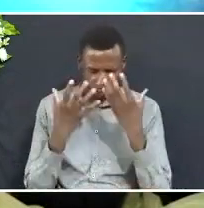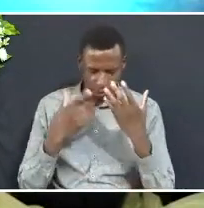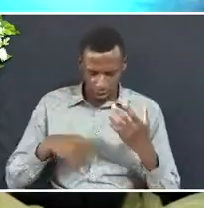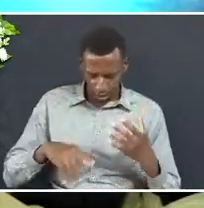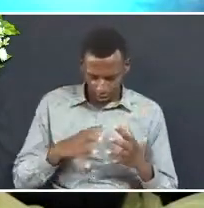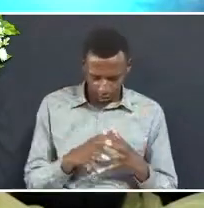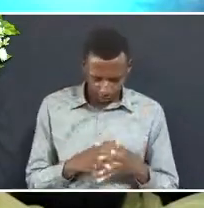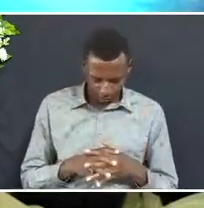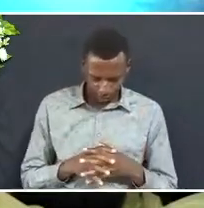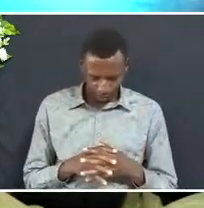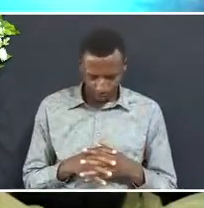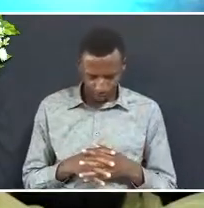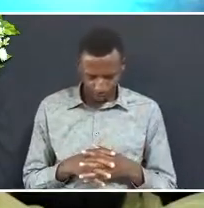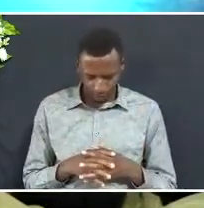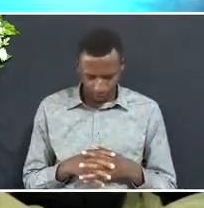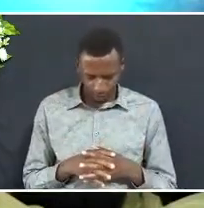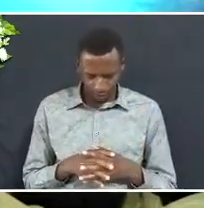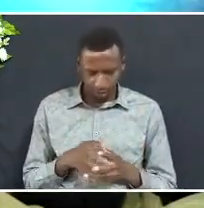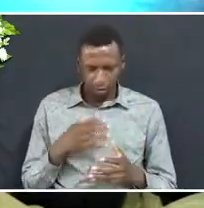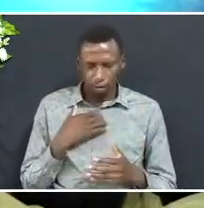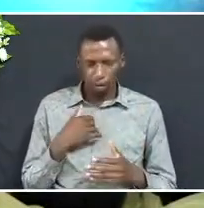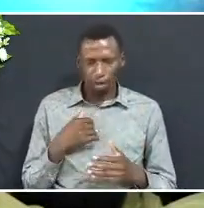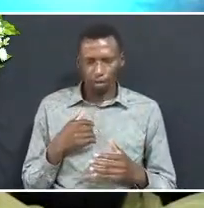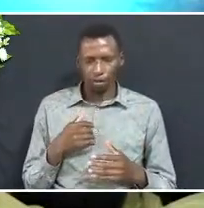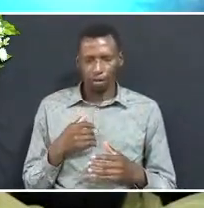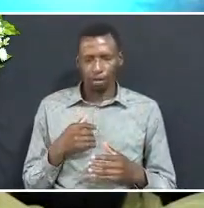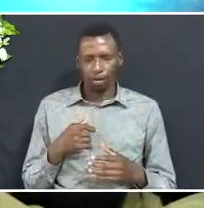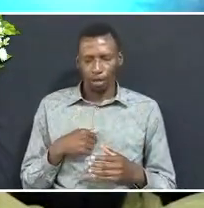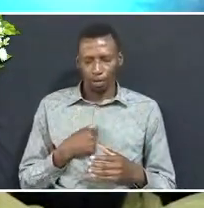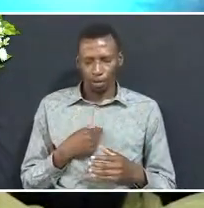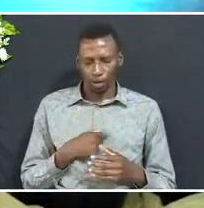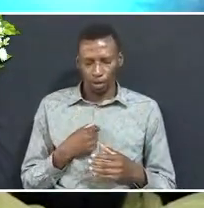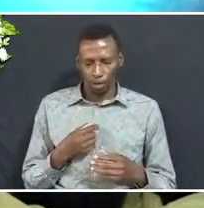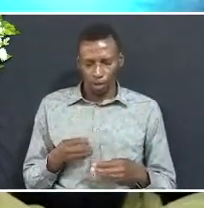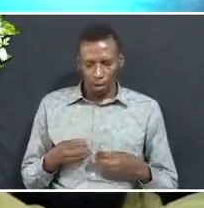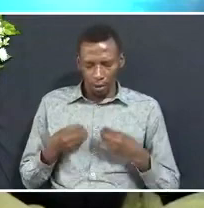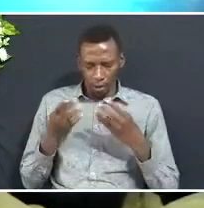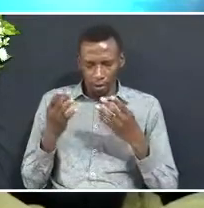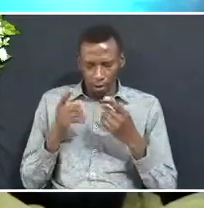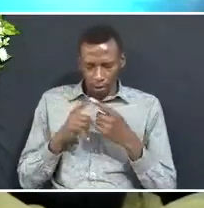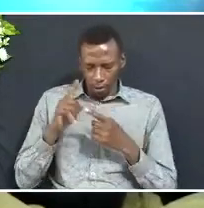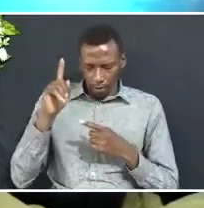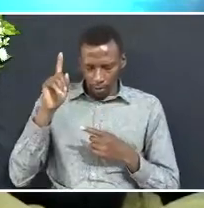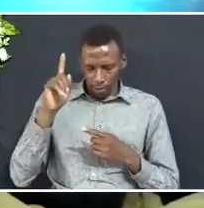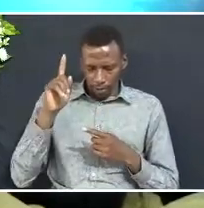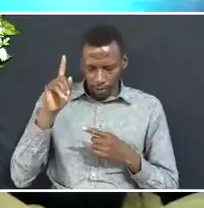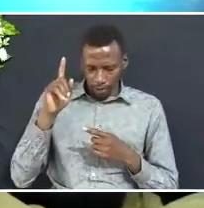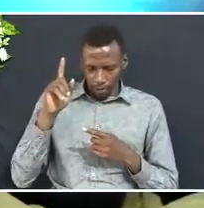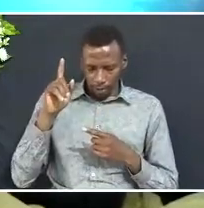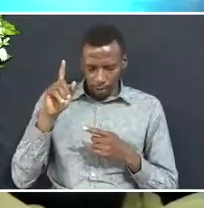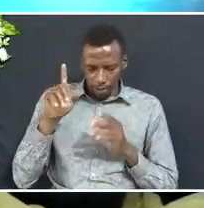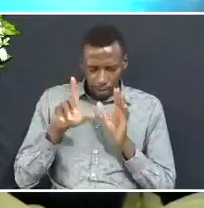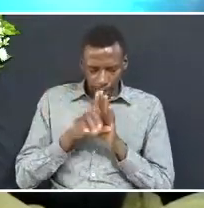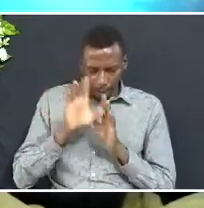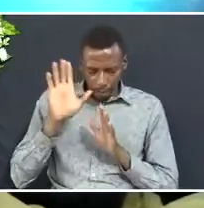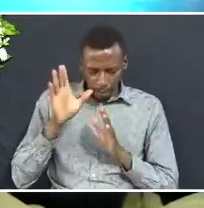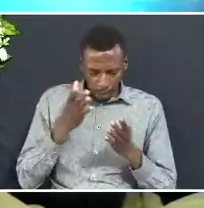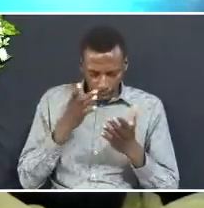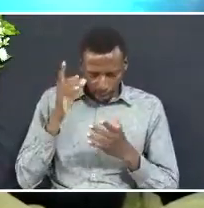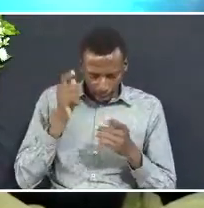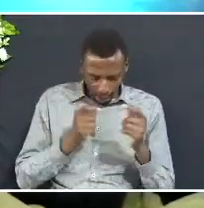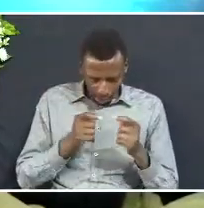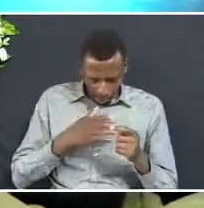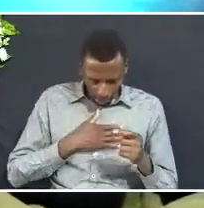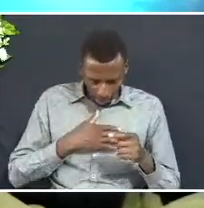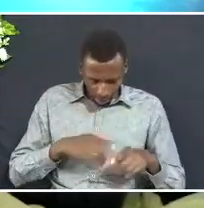that will glorify your name. We want to commit ourselves this morning into thy presence. May you take control of our life,